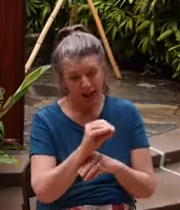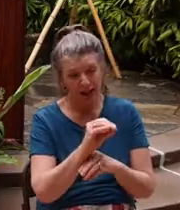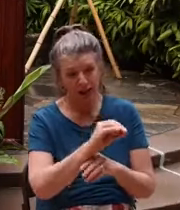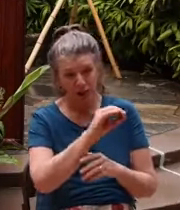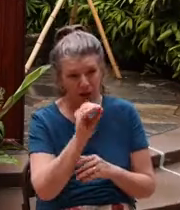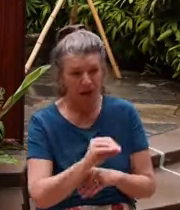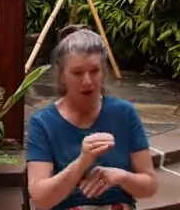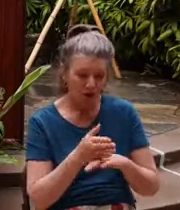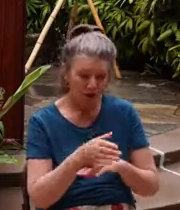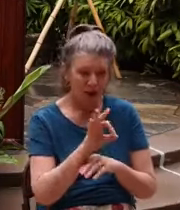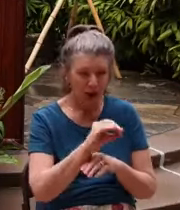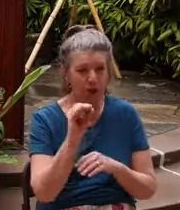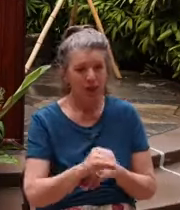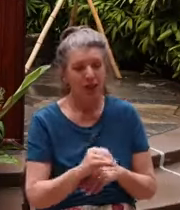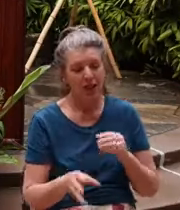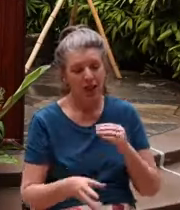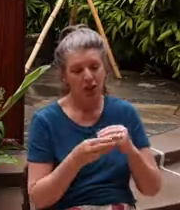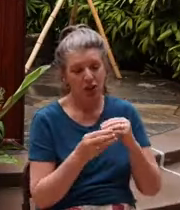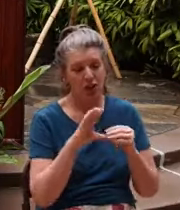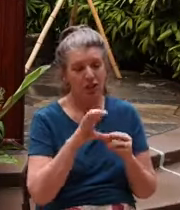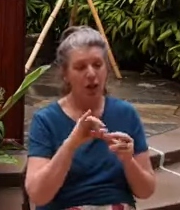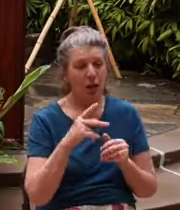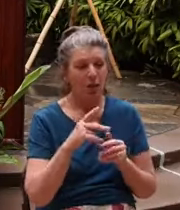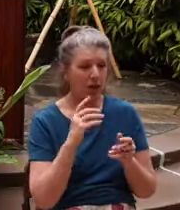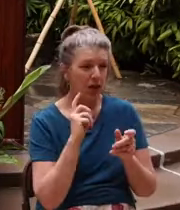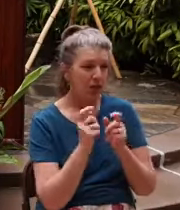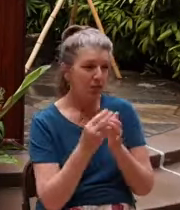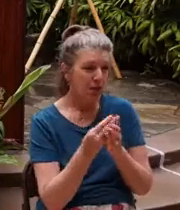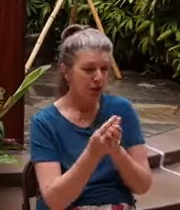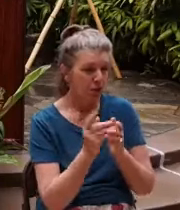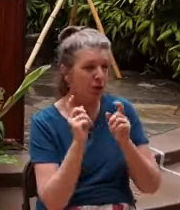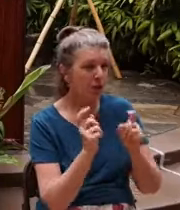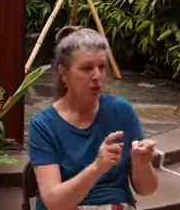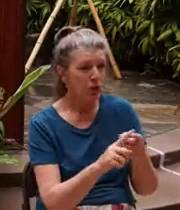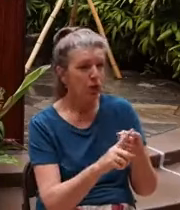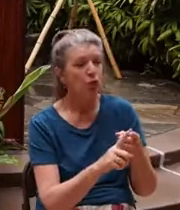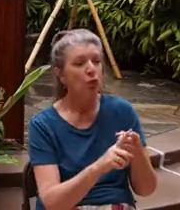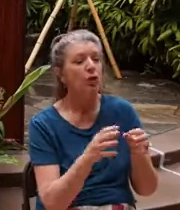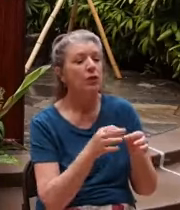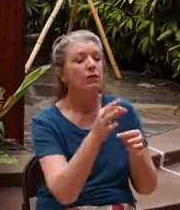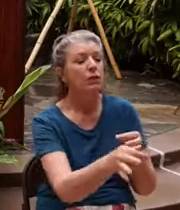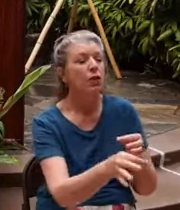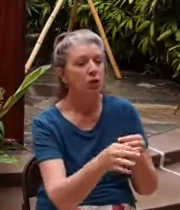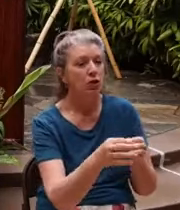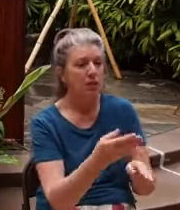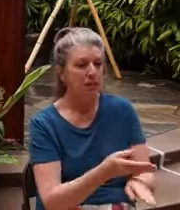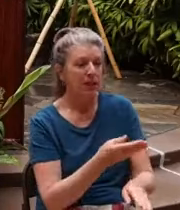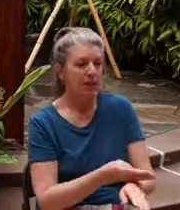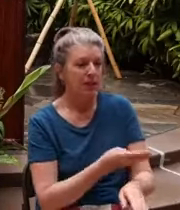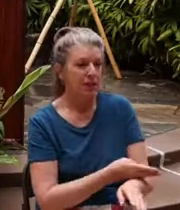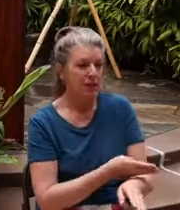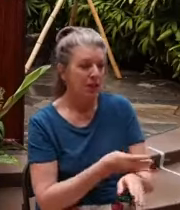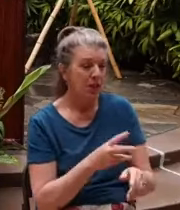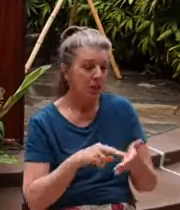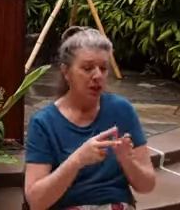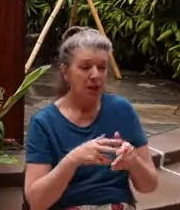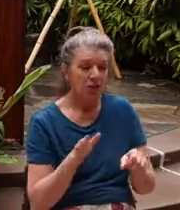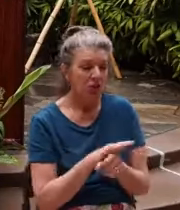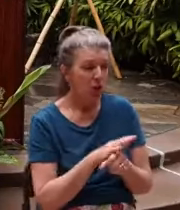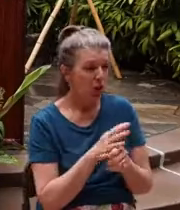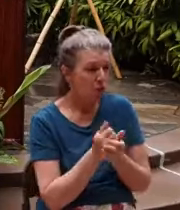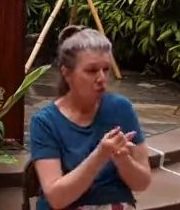Over 90% of the additional CID appropriation will be dedicated to deferred maintenance, solid waste,